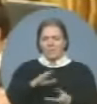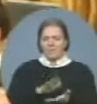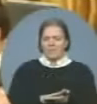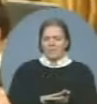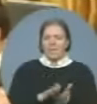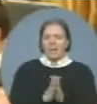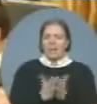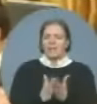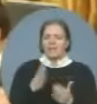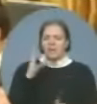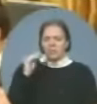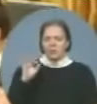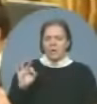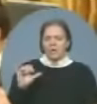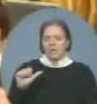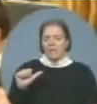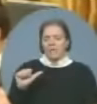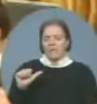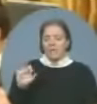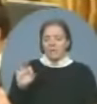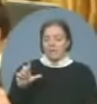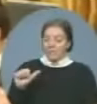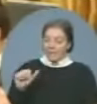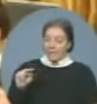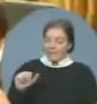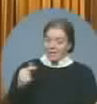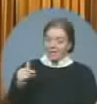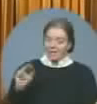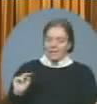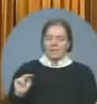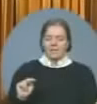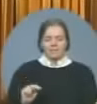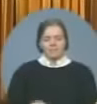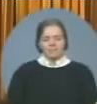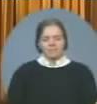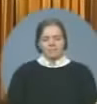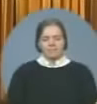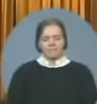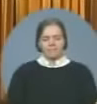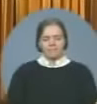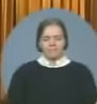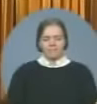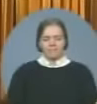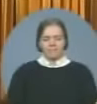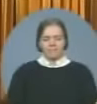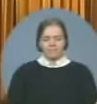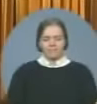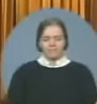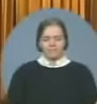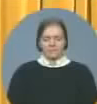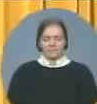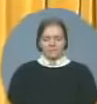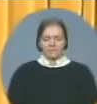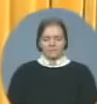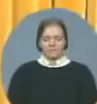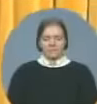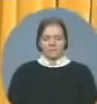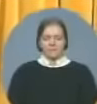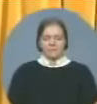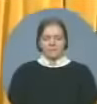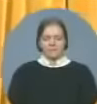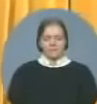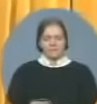Finlay and Tom Flanagan. There's no mystery. The Honourable Member for Newton North Delta. Mrs. Speaker, I